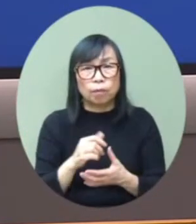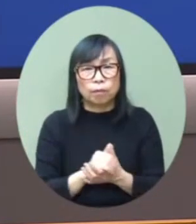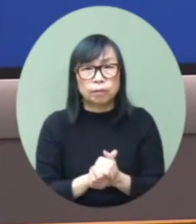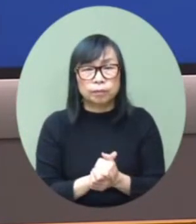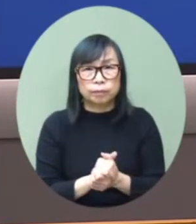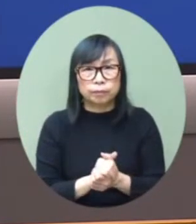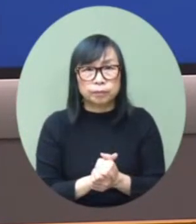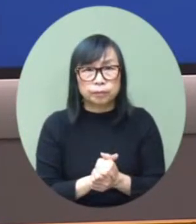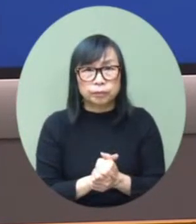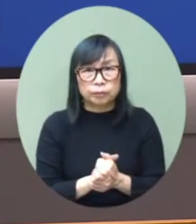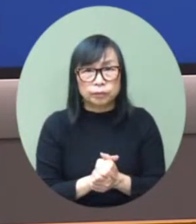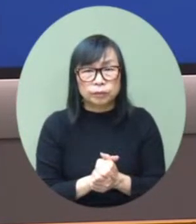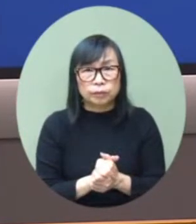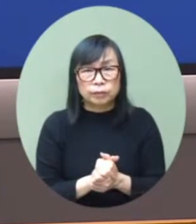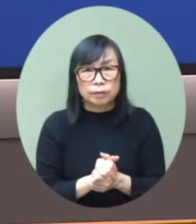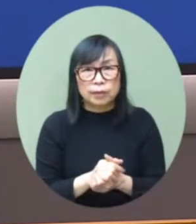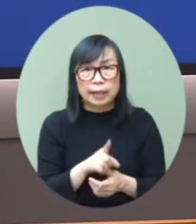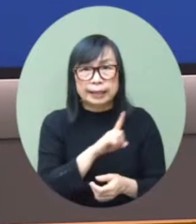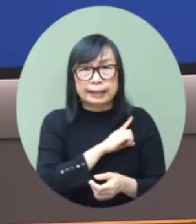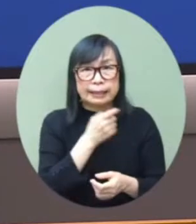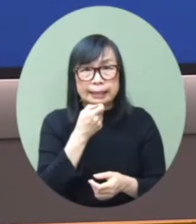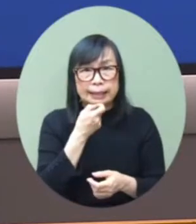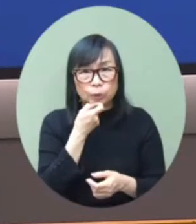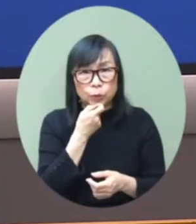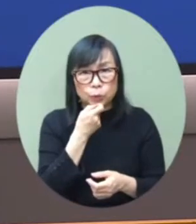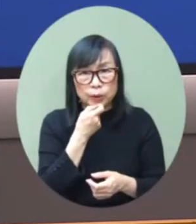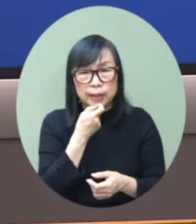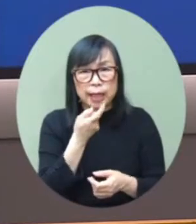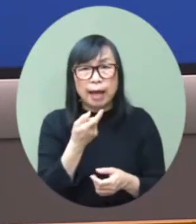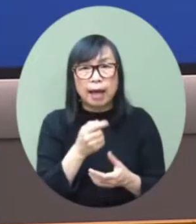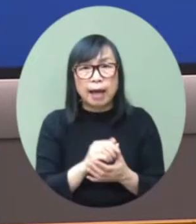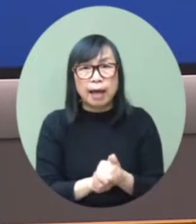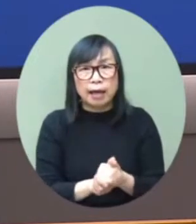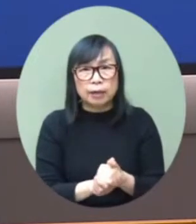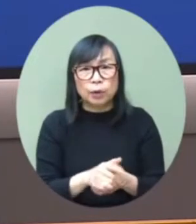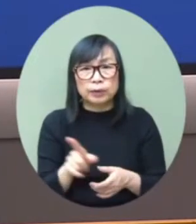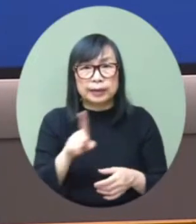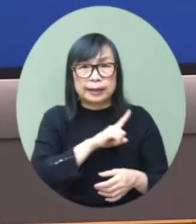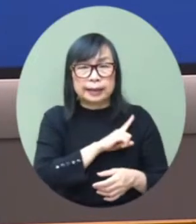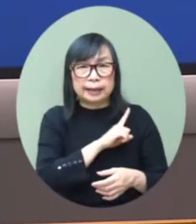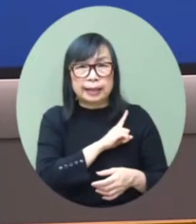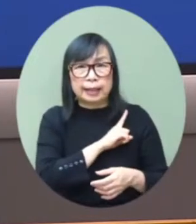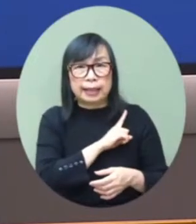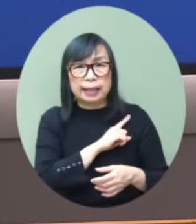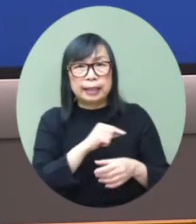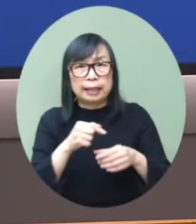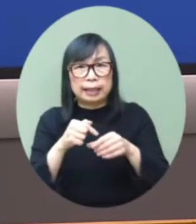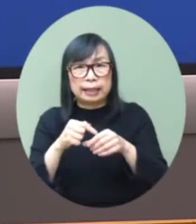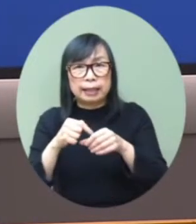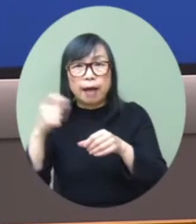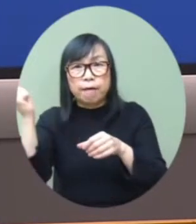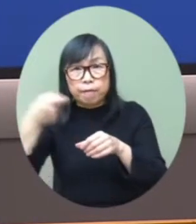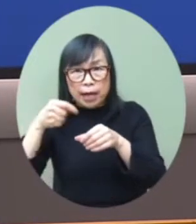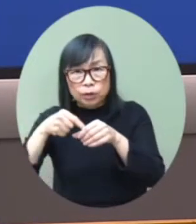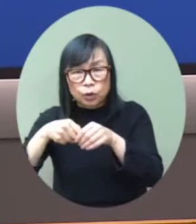preliminary positive. So it's still an effective tool. The third tool is RAT,